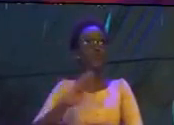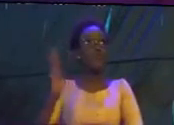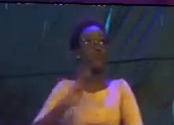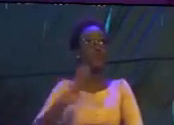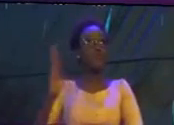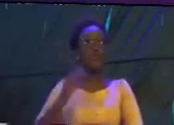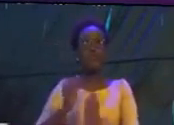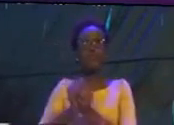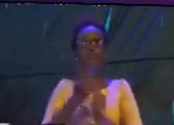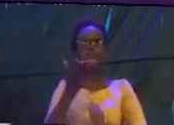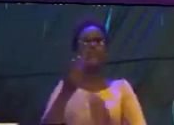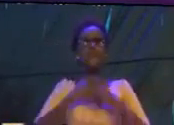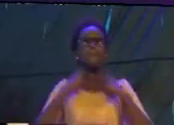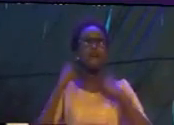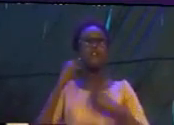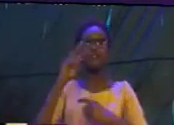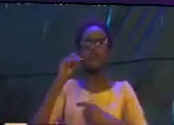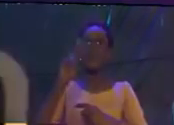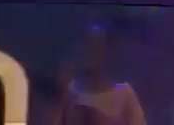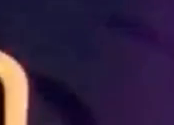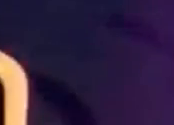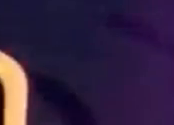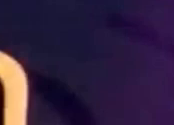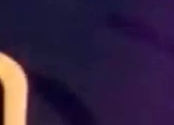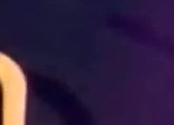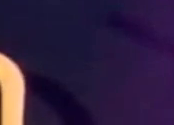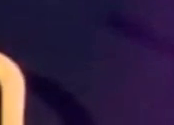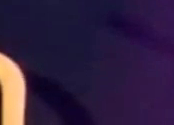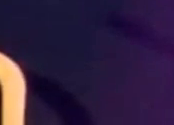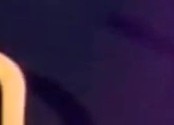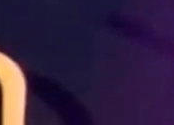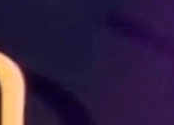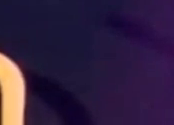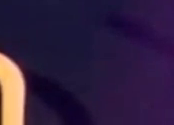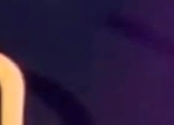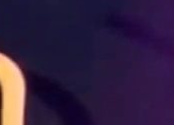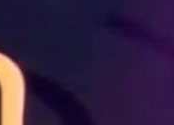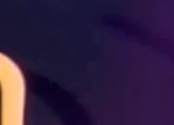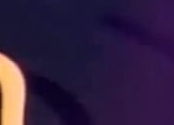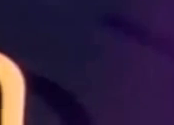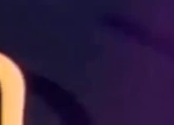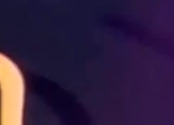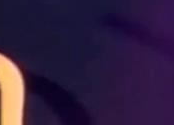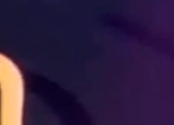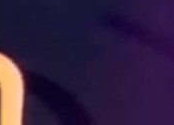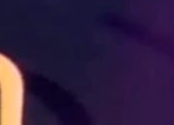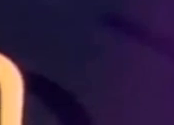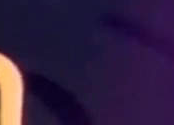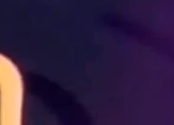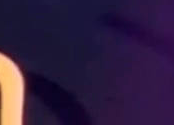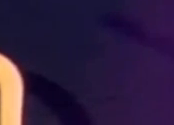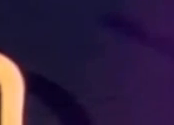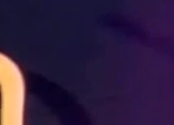delegation from Burundi. Hari abavuye muri Deborah, abavuye muri Zion, abavuye mu yandi matoro,